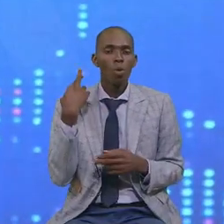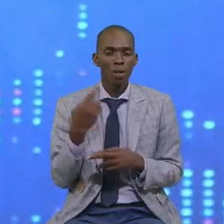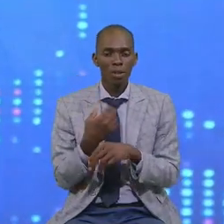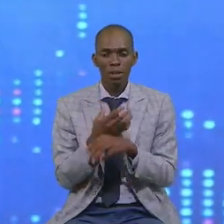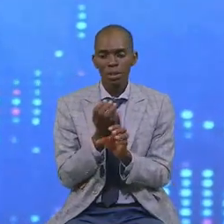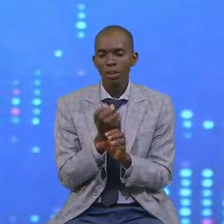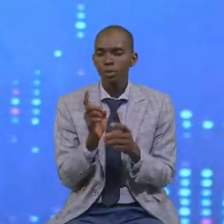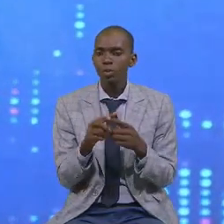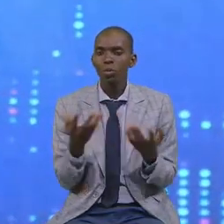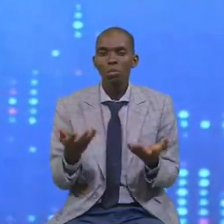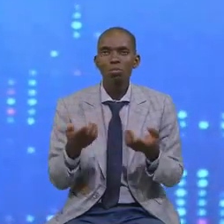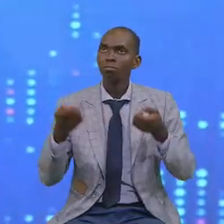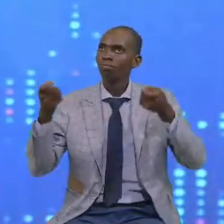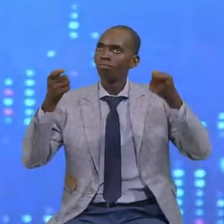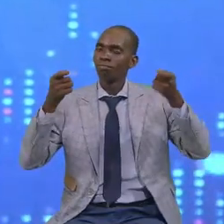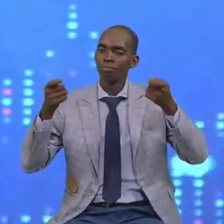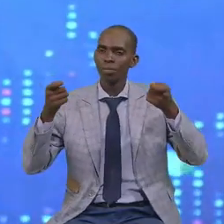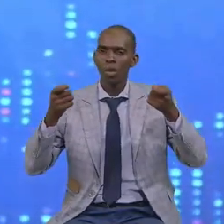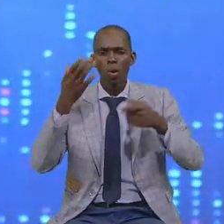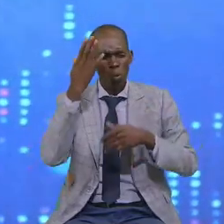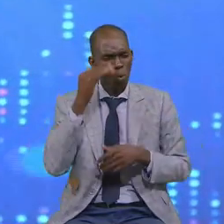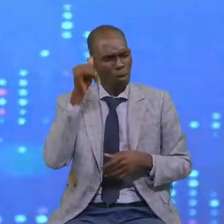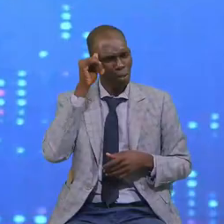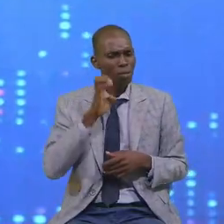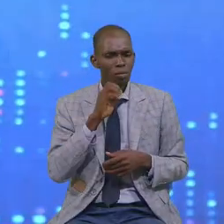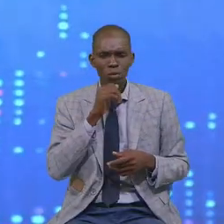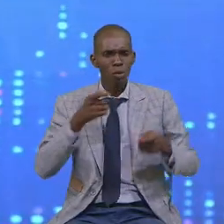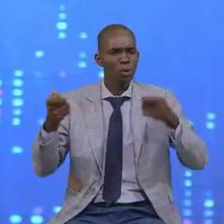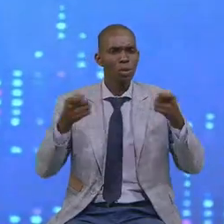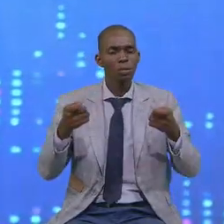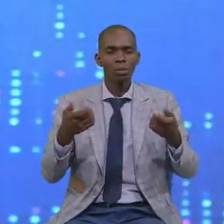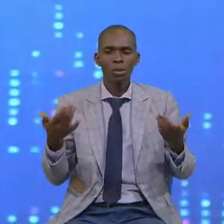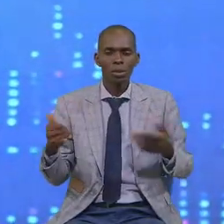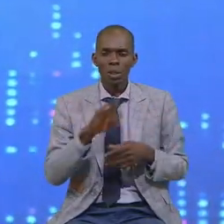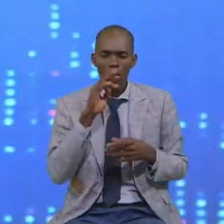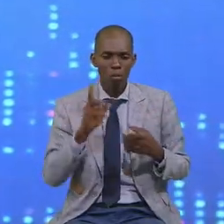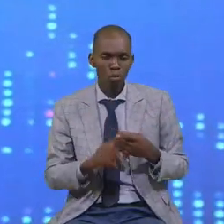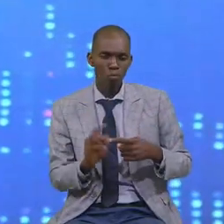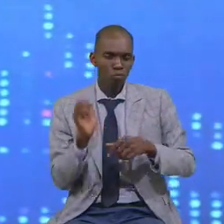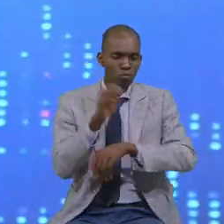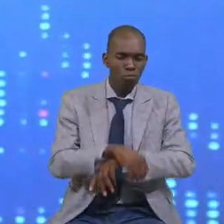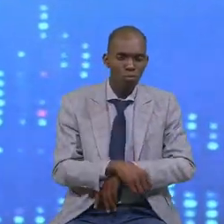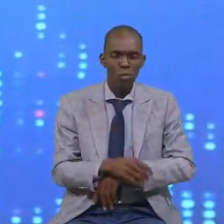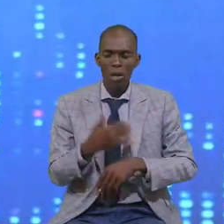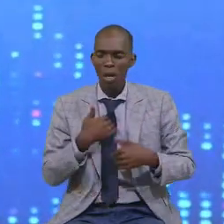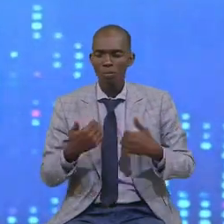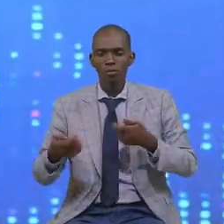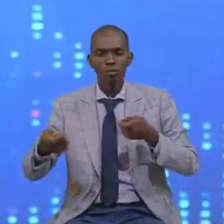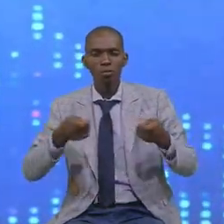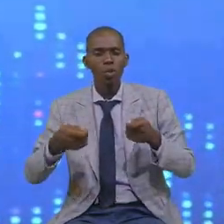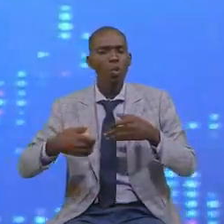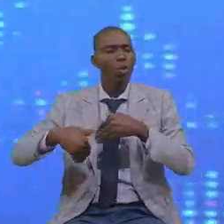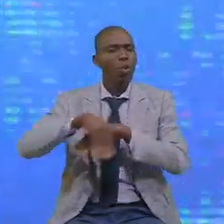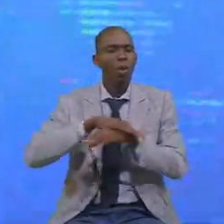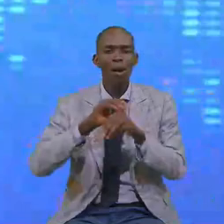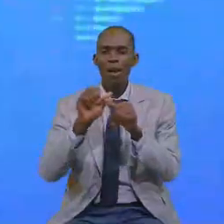reign. Why didn't they reign? They were to subdue. They were to have dominion over everything